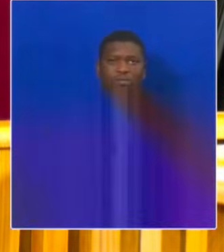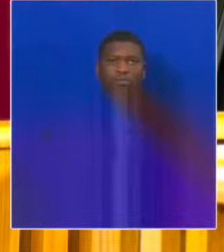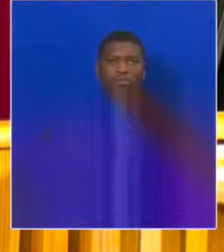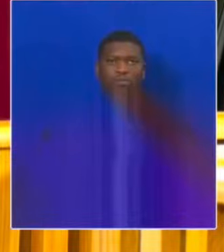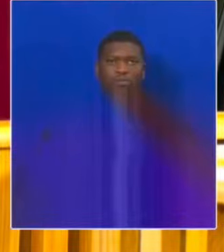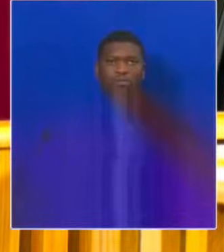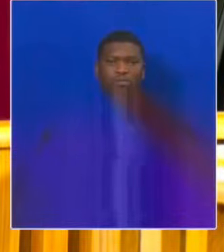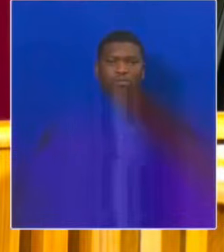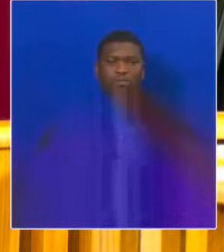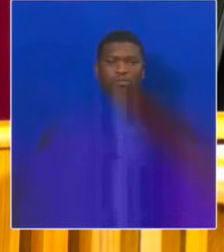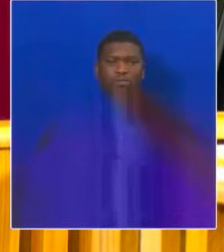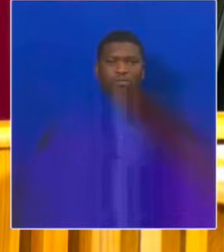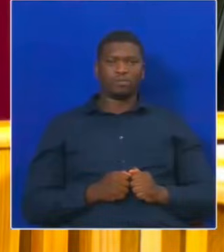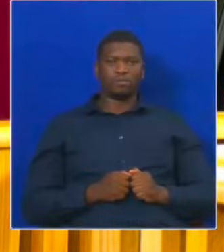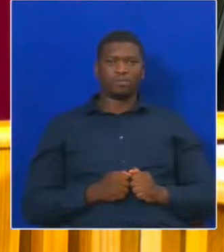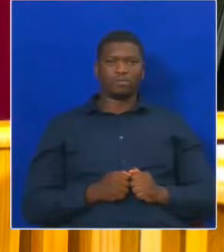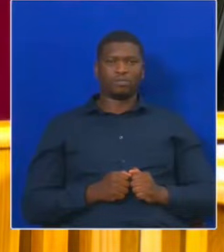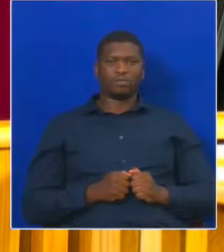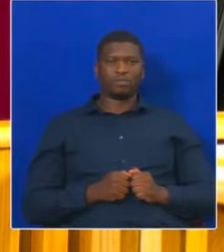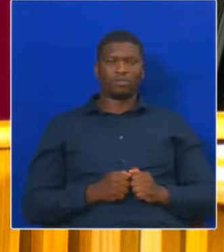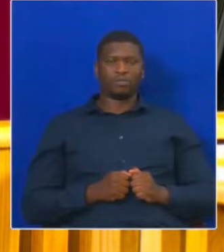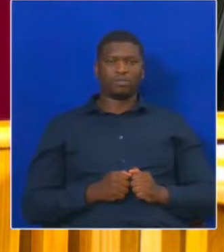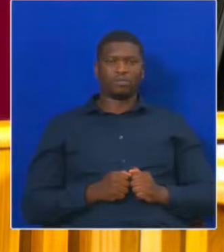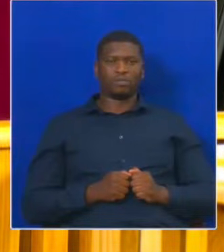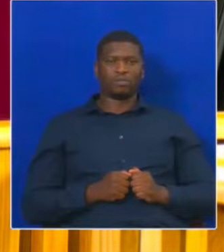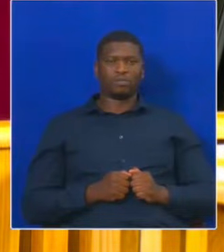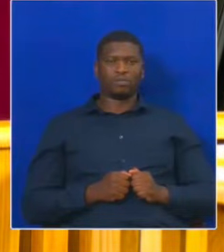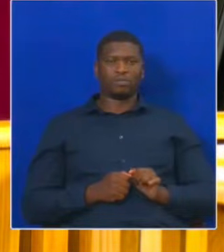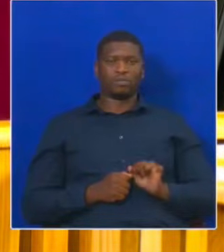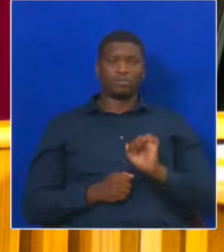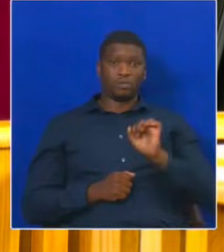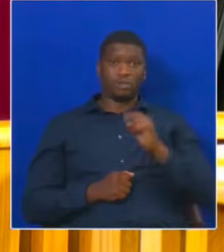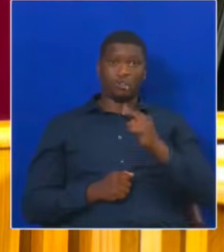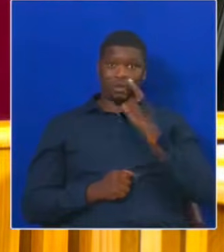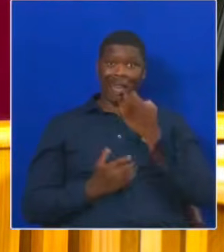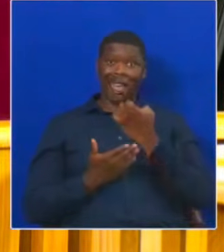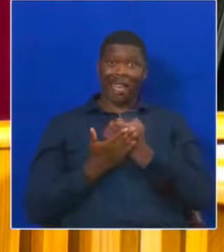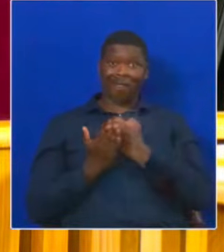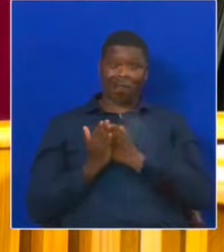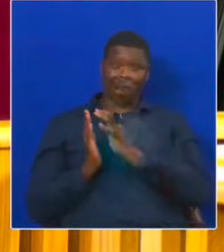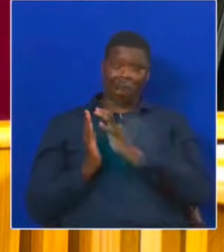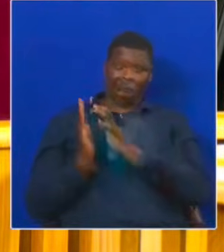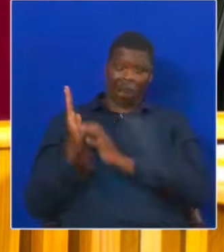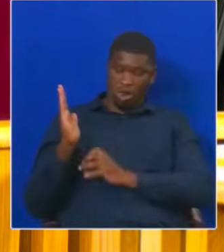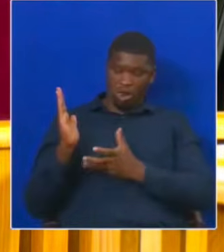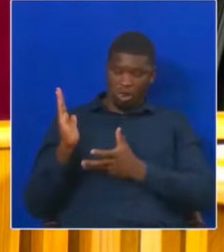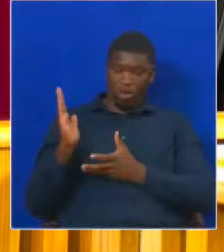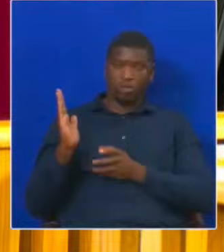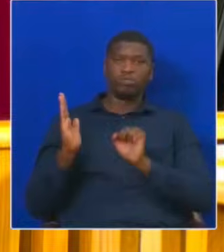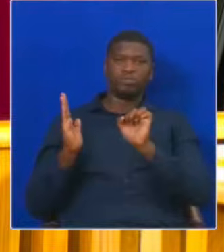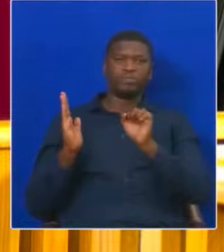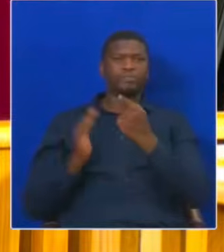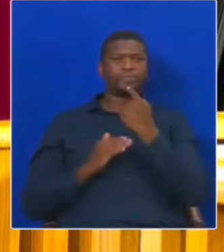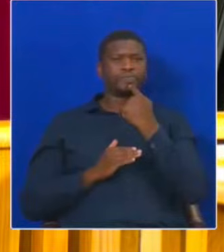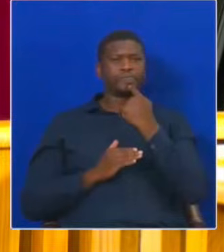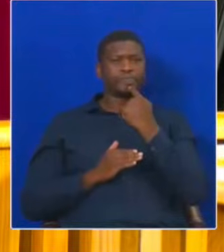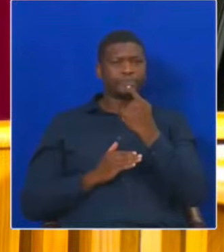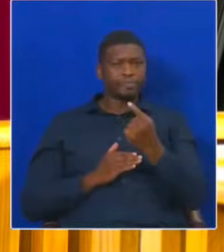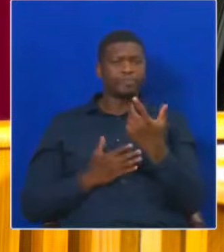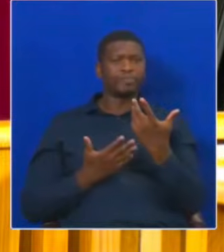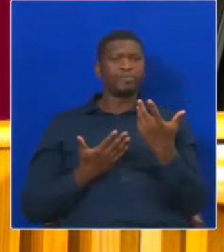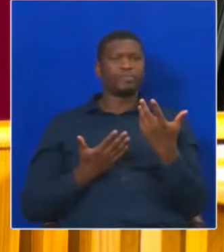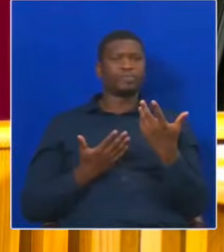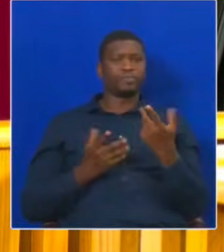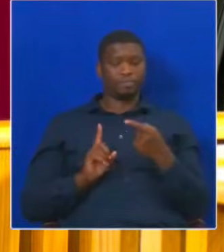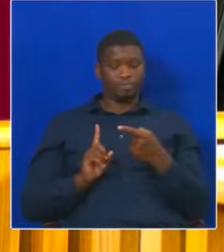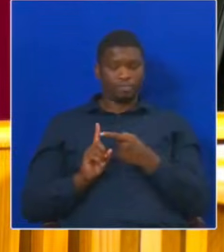In a later part of your evidence, you detail that upon the arrest of Mr. Madlanga,